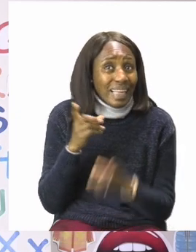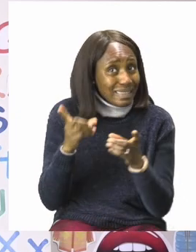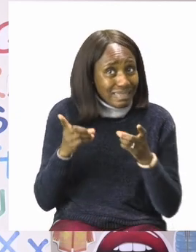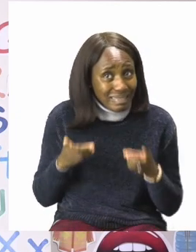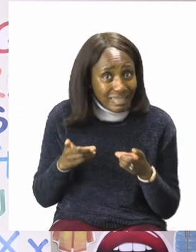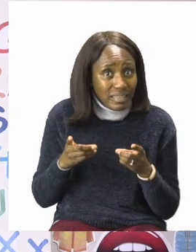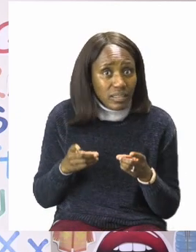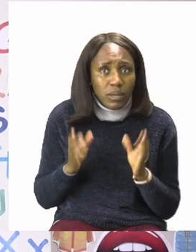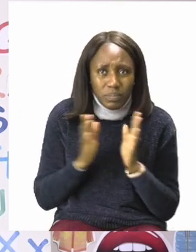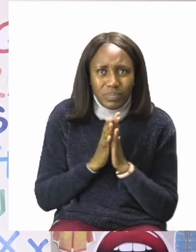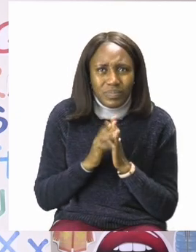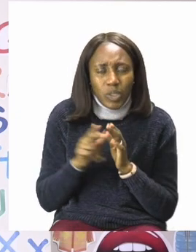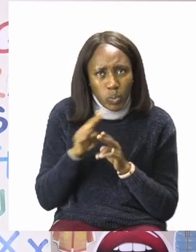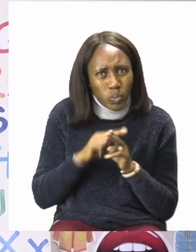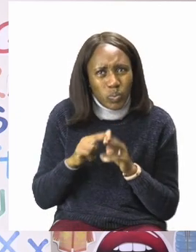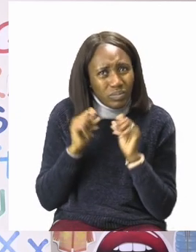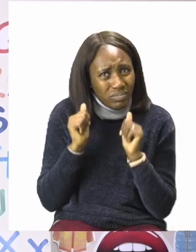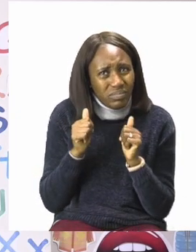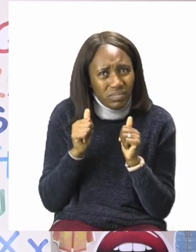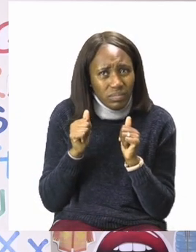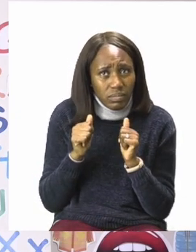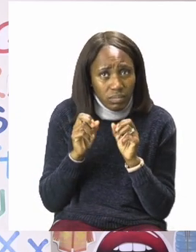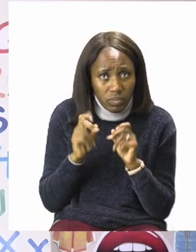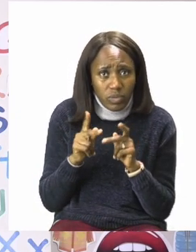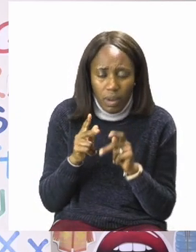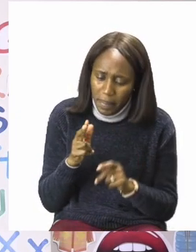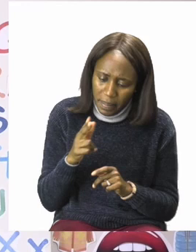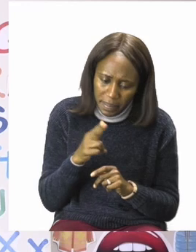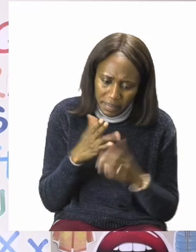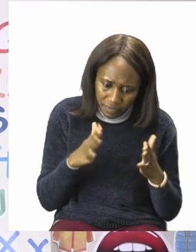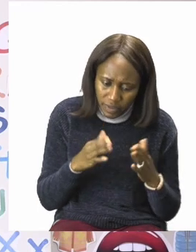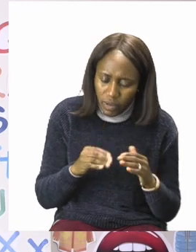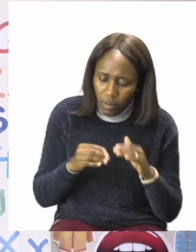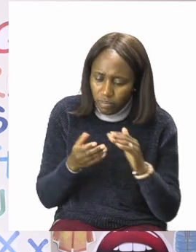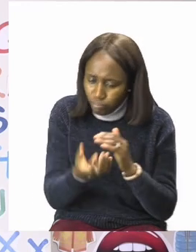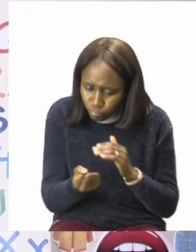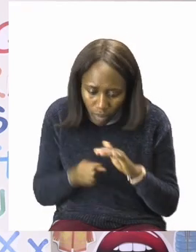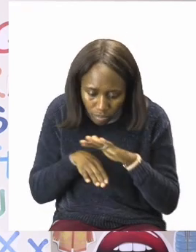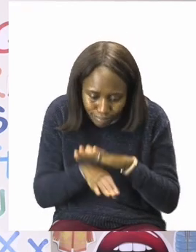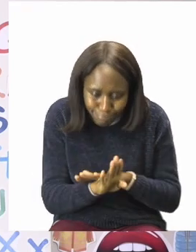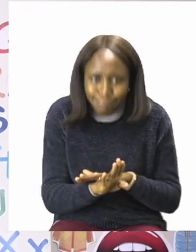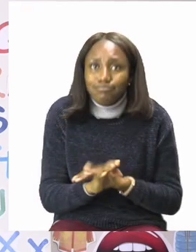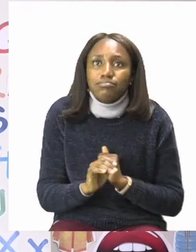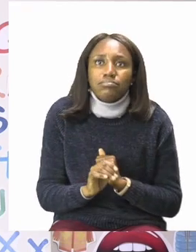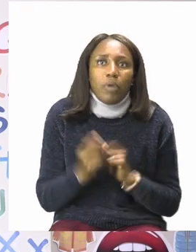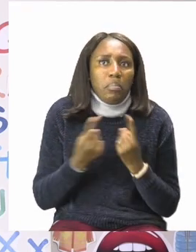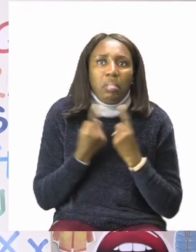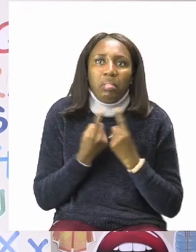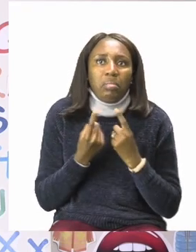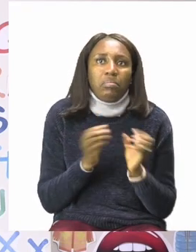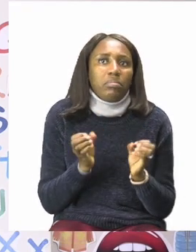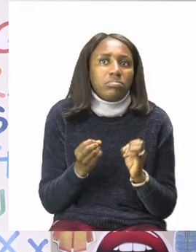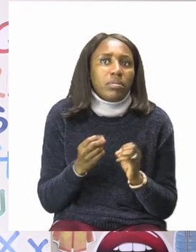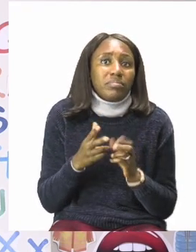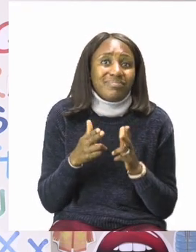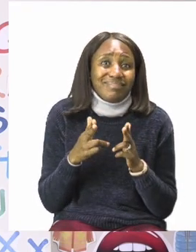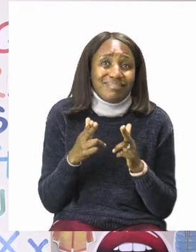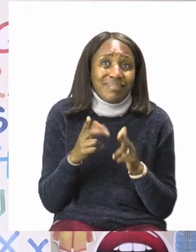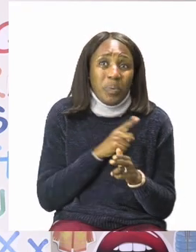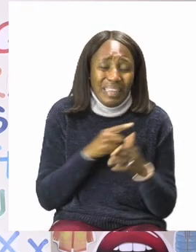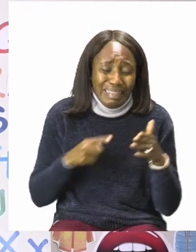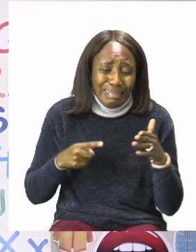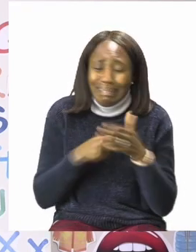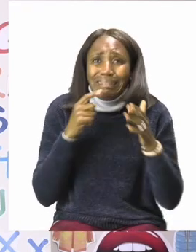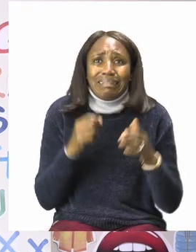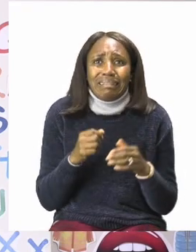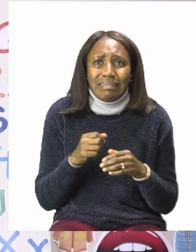scissors, make sure that you use it correctly, and when you are done, you put it away. These blades are quite sharp and we do